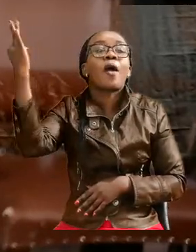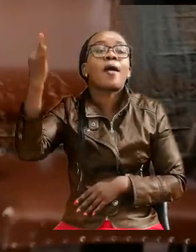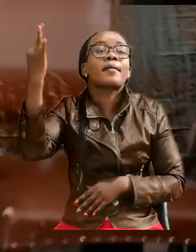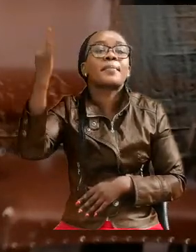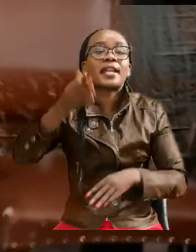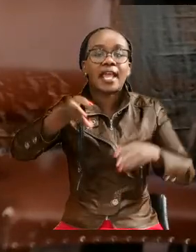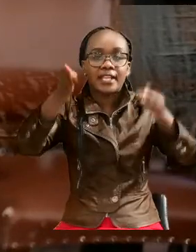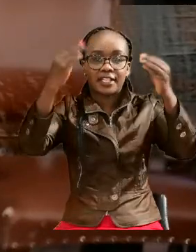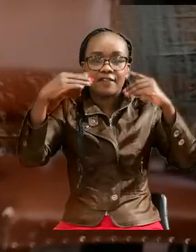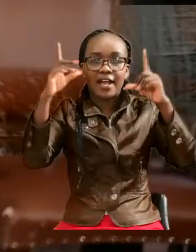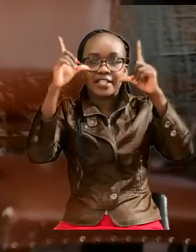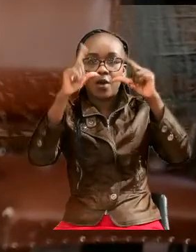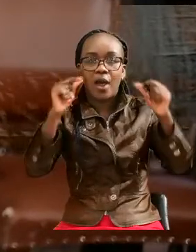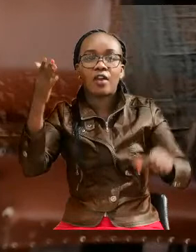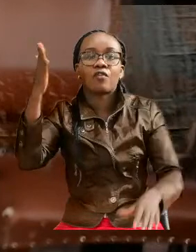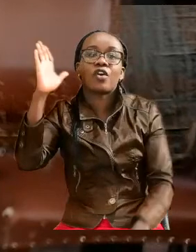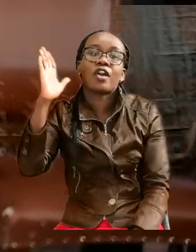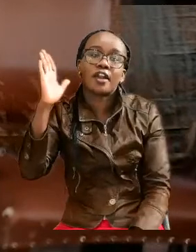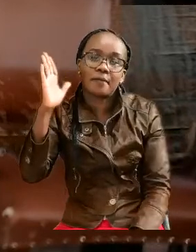us the word of God.